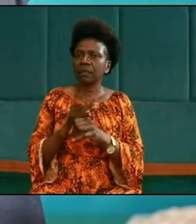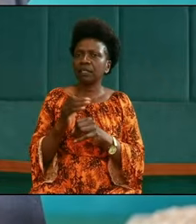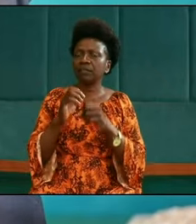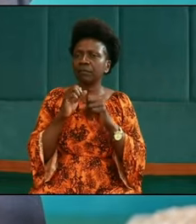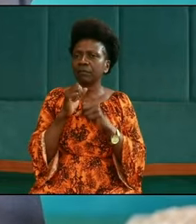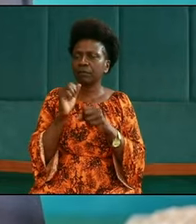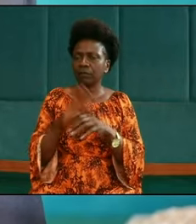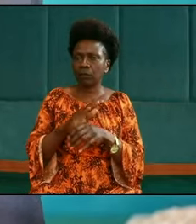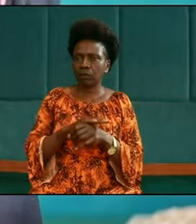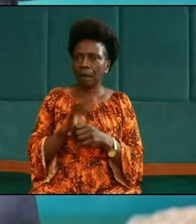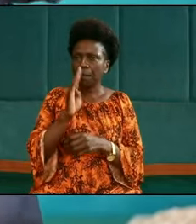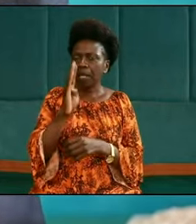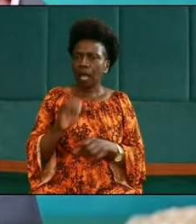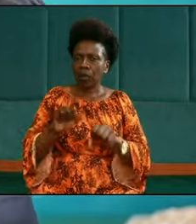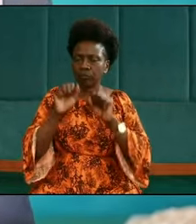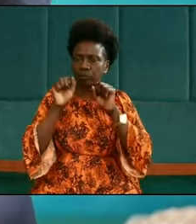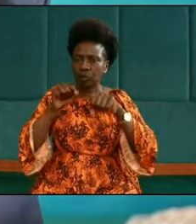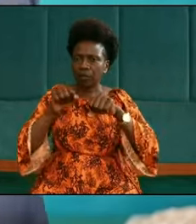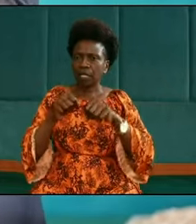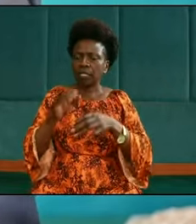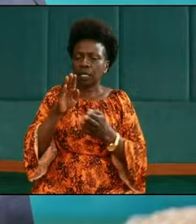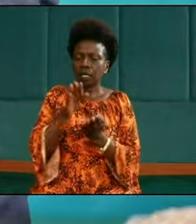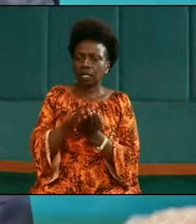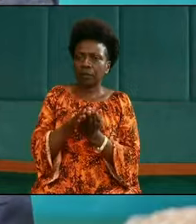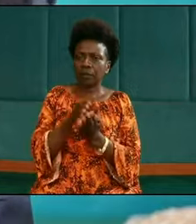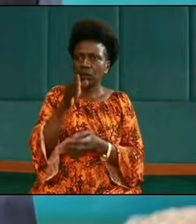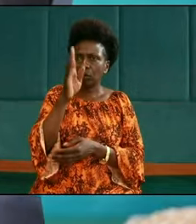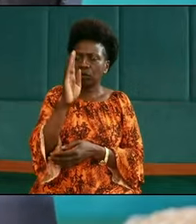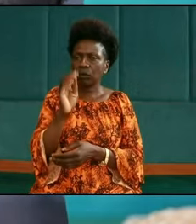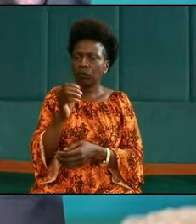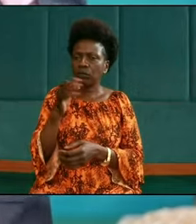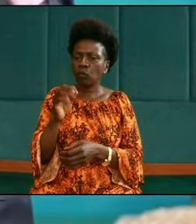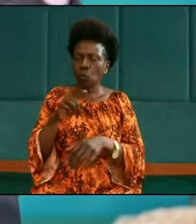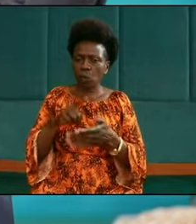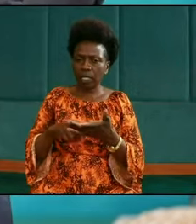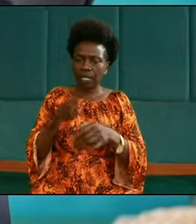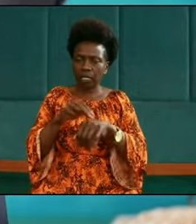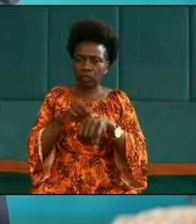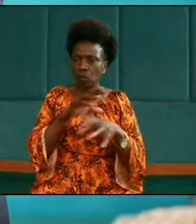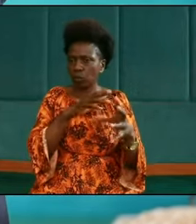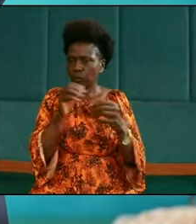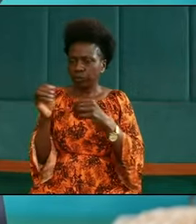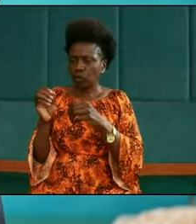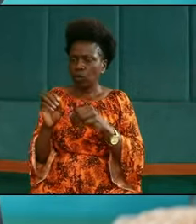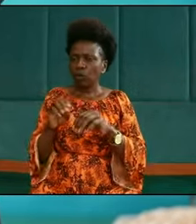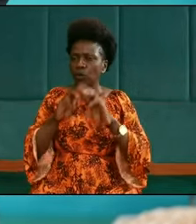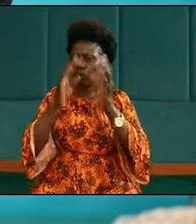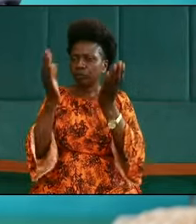covenant-keeping God, although the nation went on almost